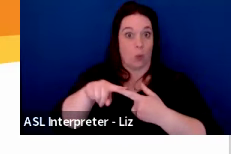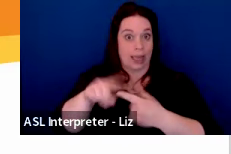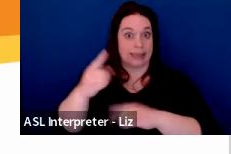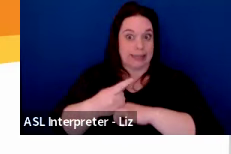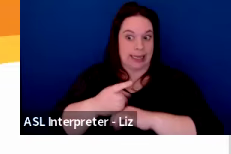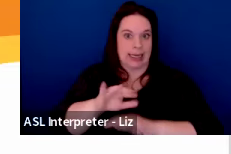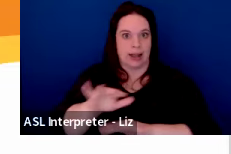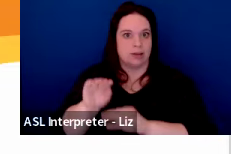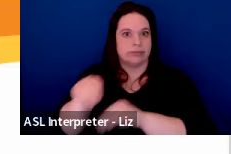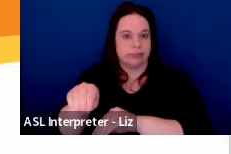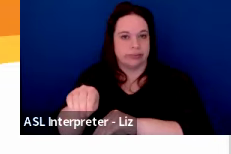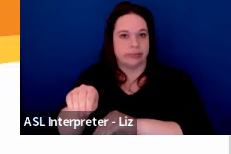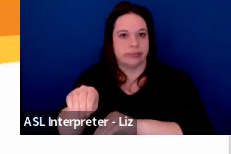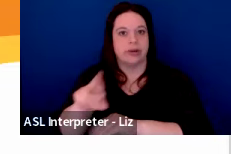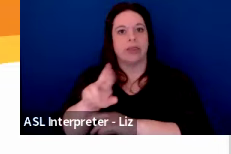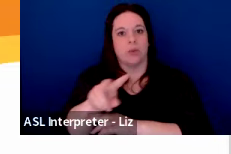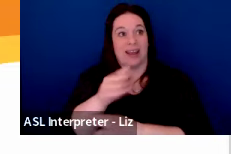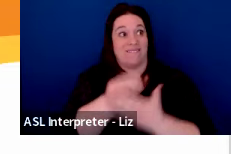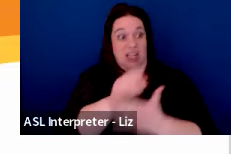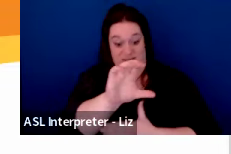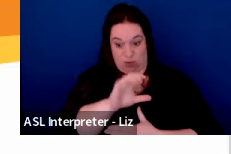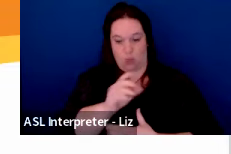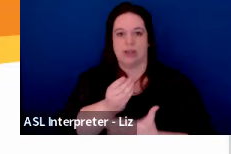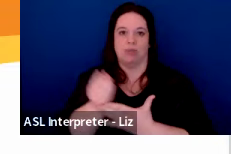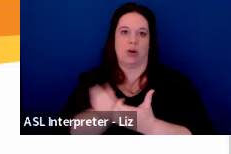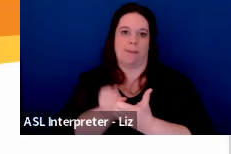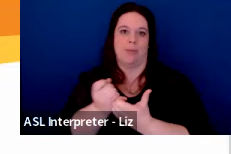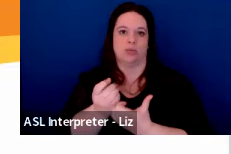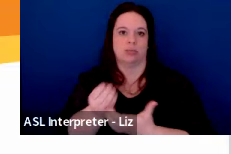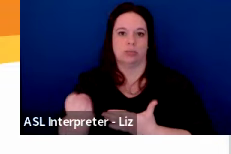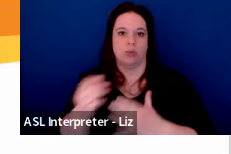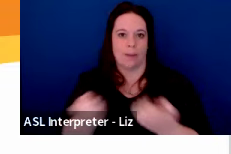and the refunding is going to support the purchase of this equipment.